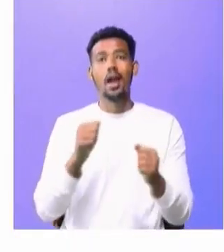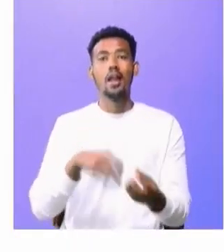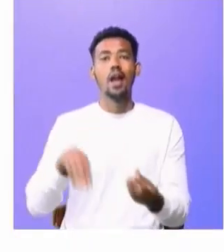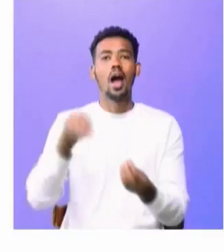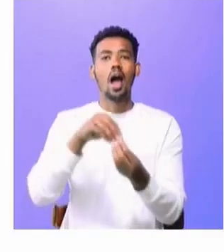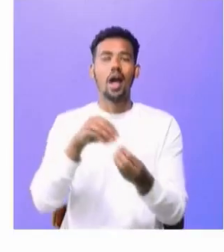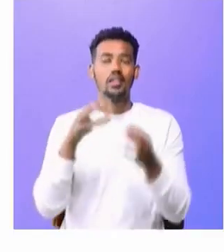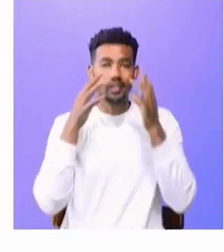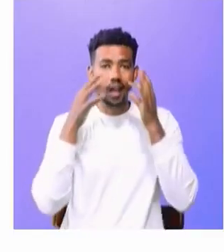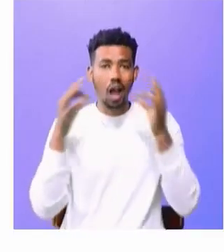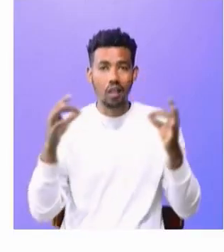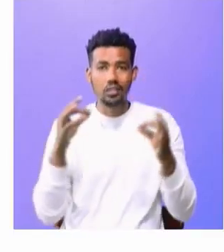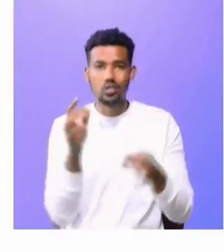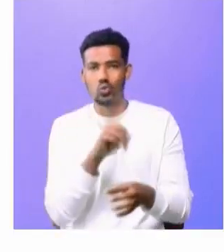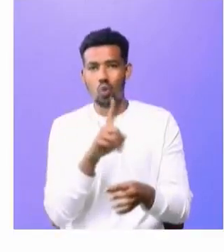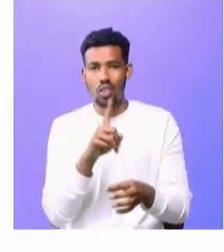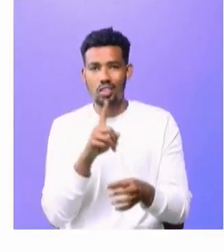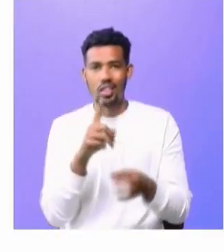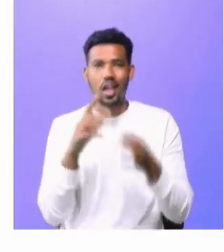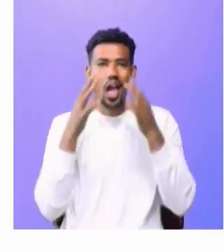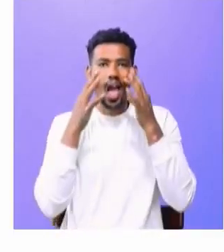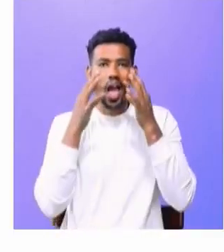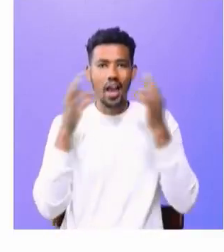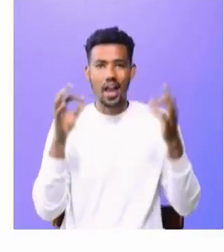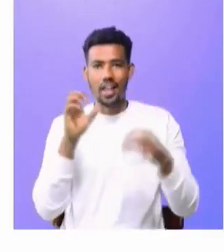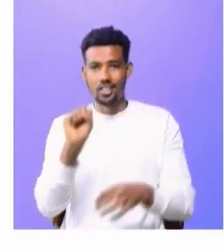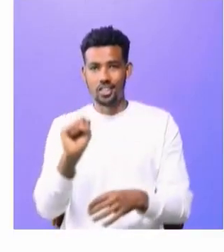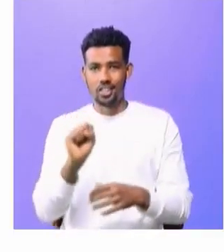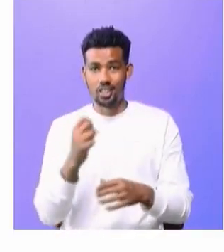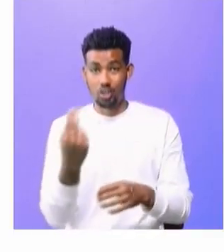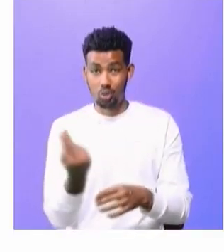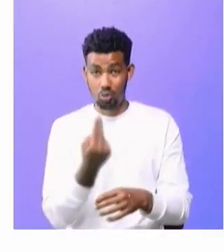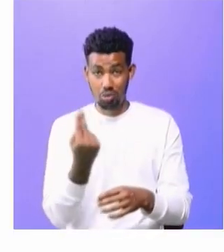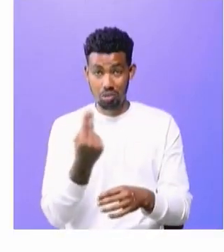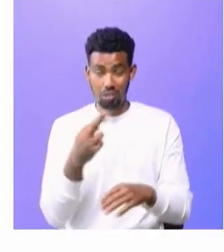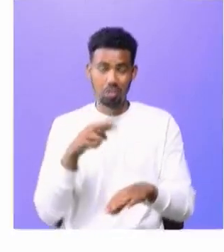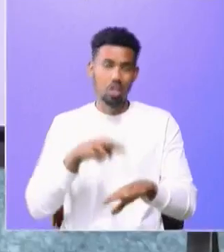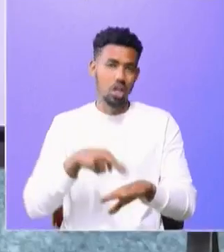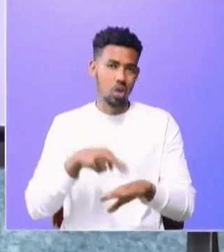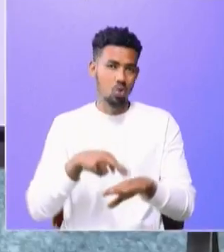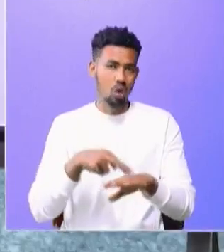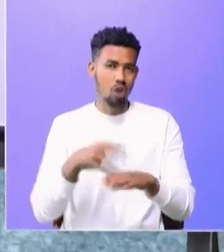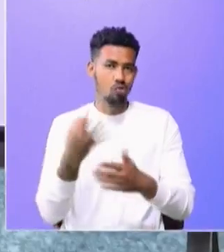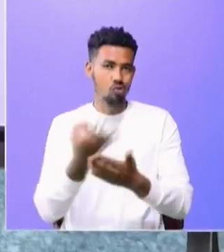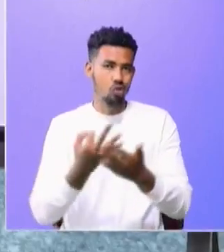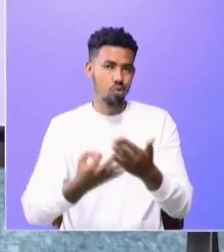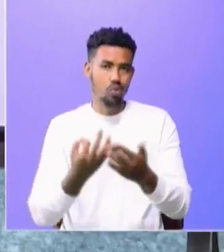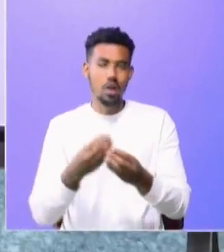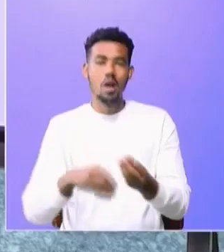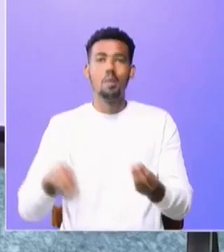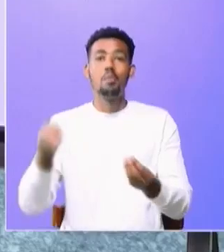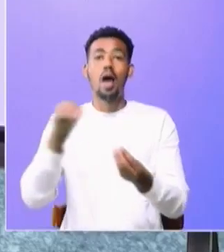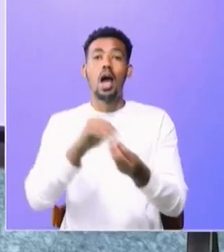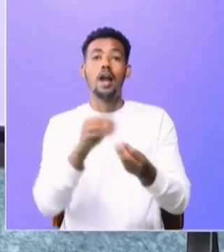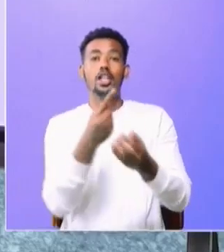cat, cats by using regular form by adding only s. Here